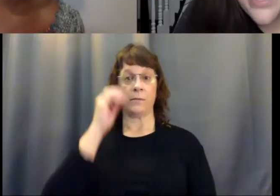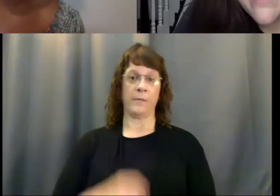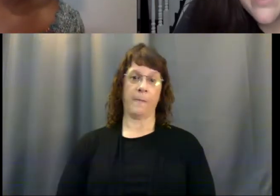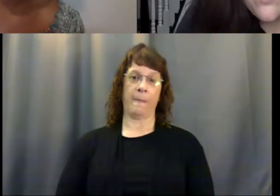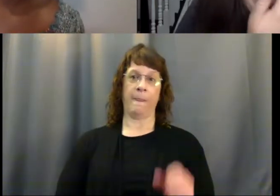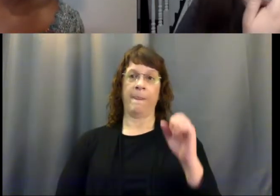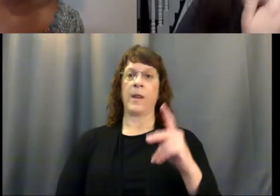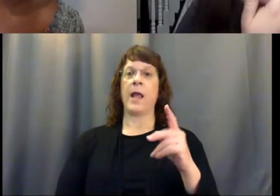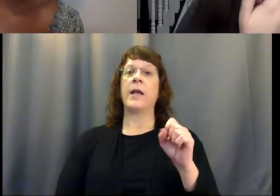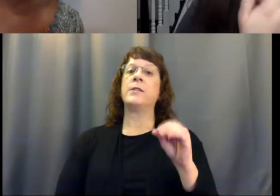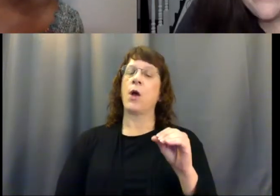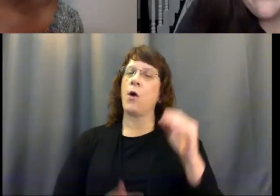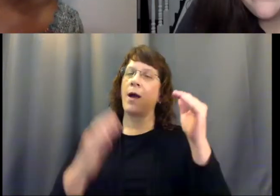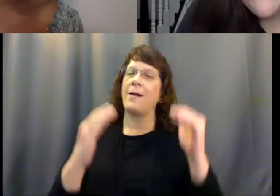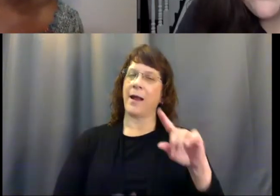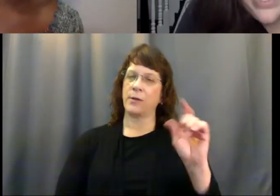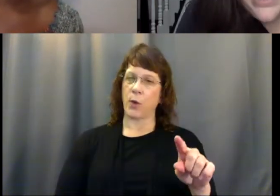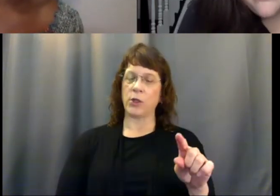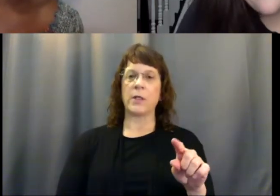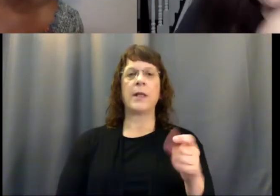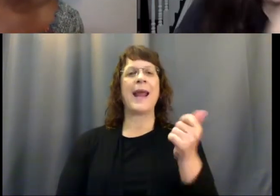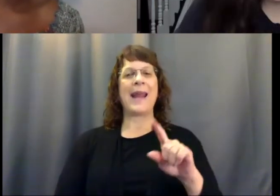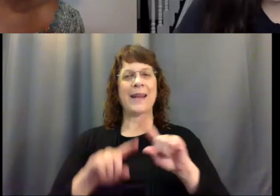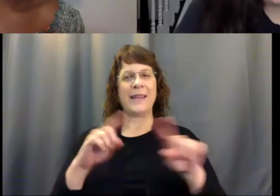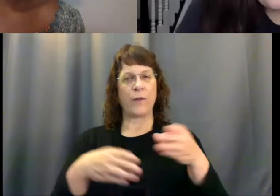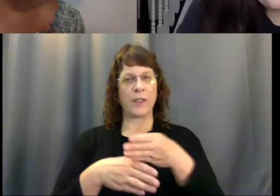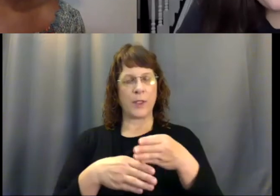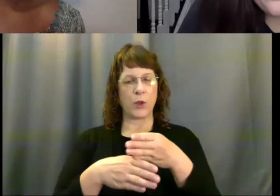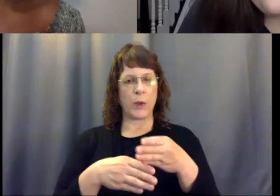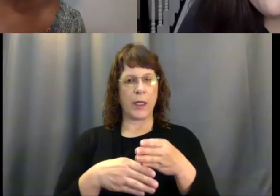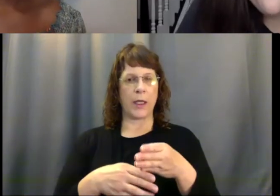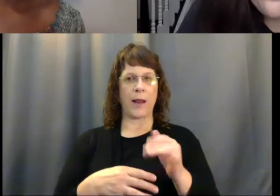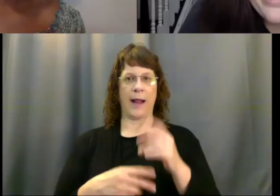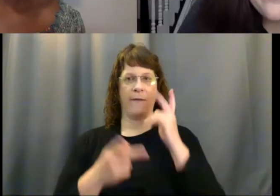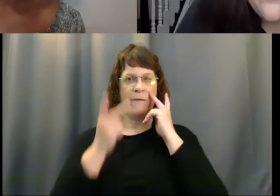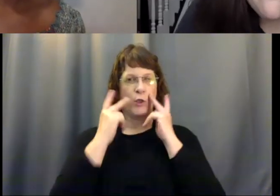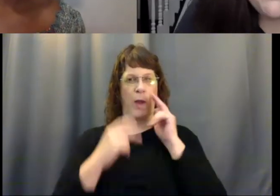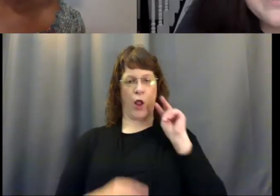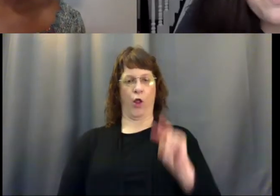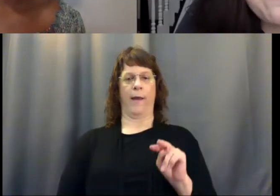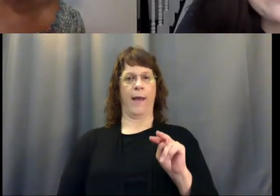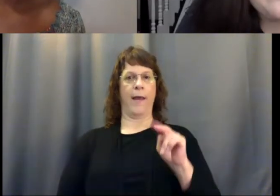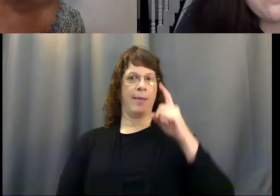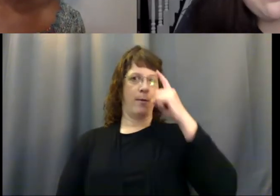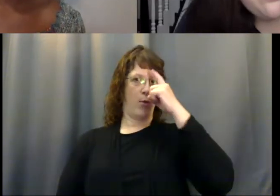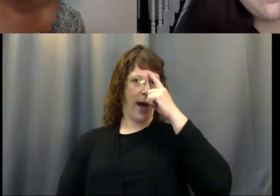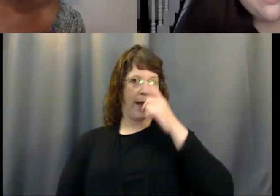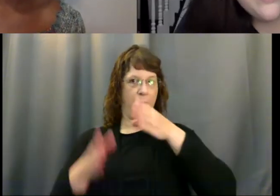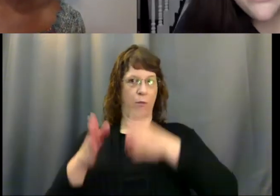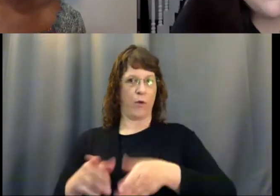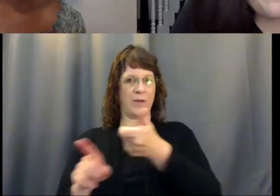Okay, so here's a question. Is there any difference between, like just visually looking at it, between the brain of a person with mental